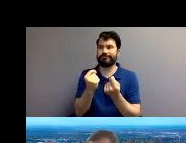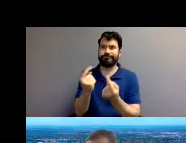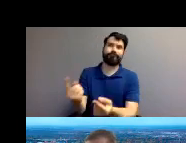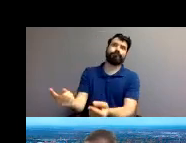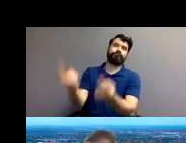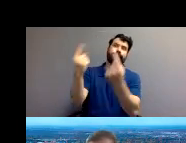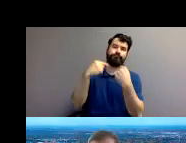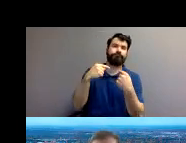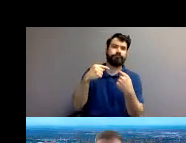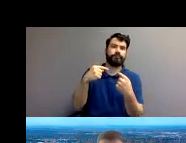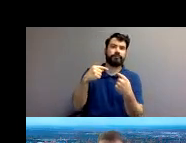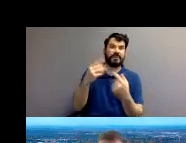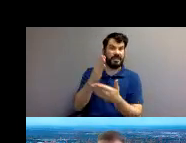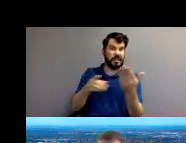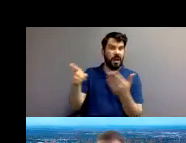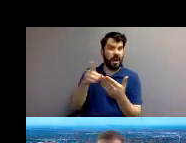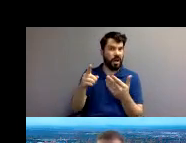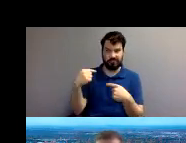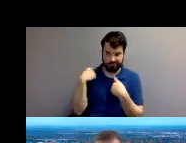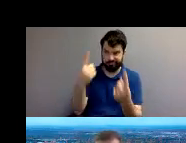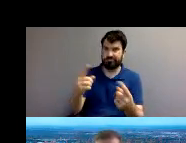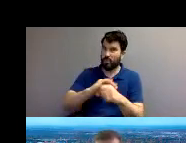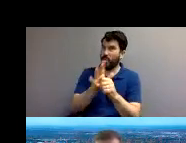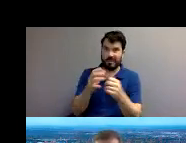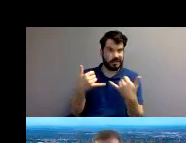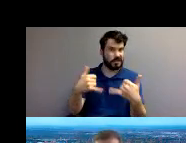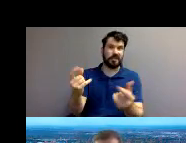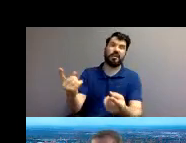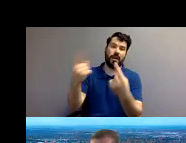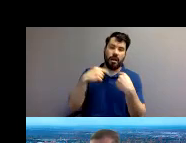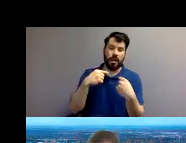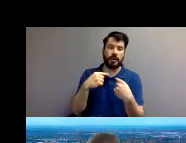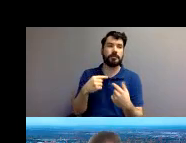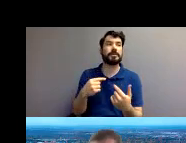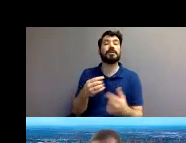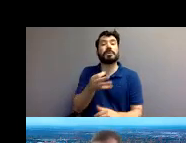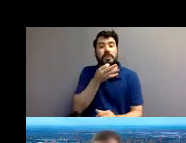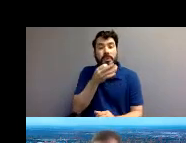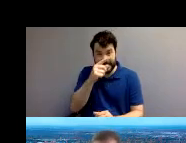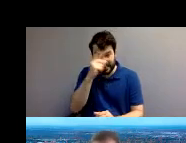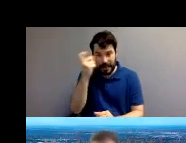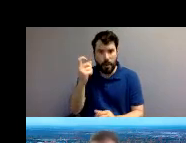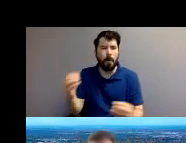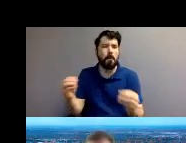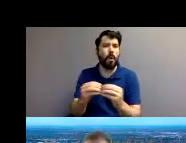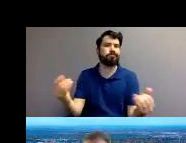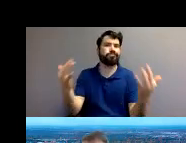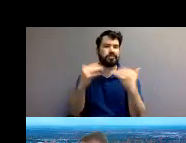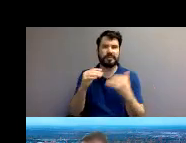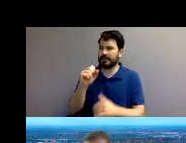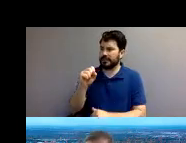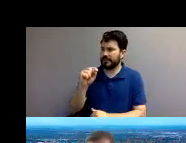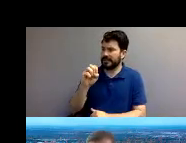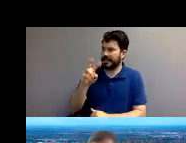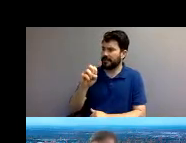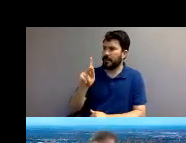pandemic, some of them, and some are just returning this summer with greater frequency. Steve Kunkel announced right before Memorial Day that